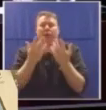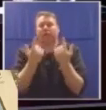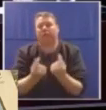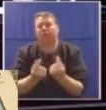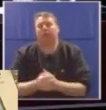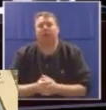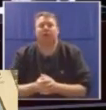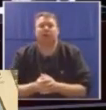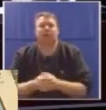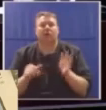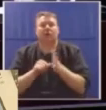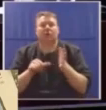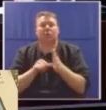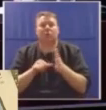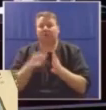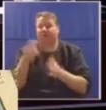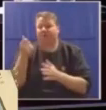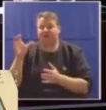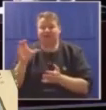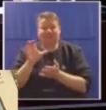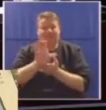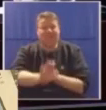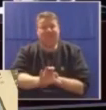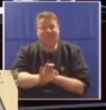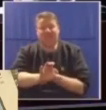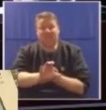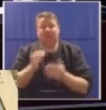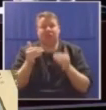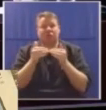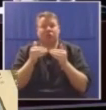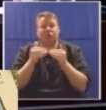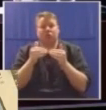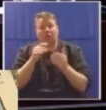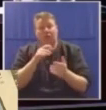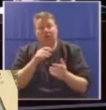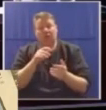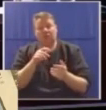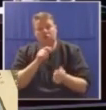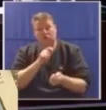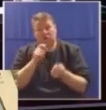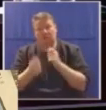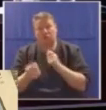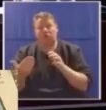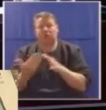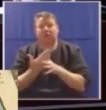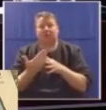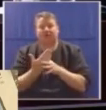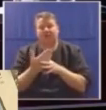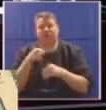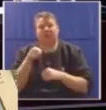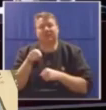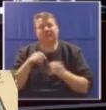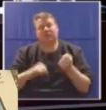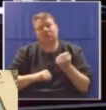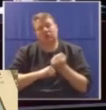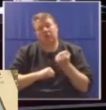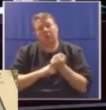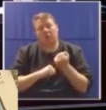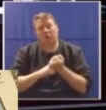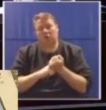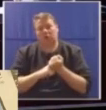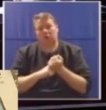Importantly, funds have been allocated to just transition interventions that will support